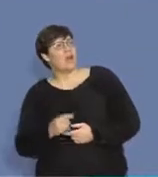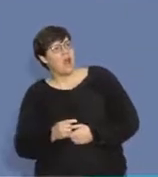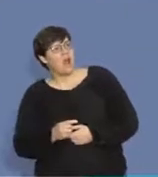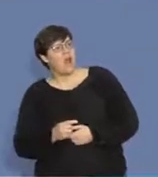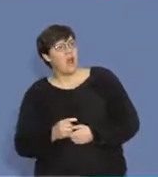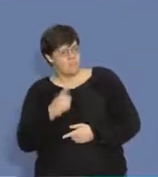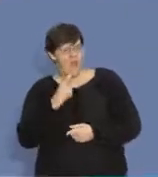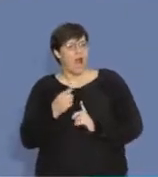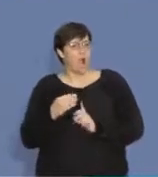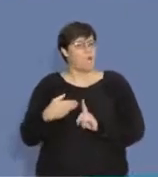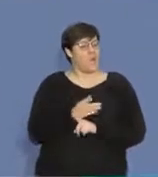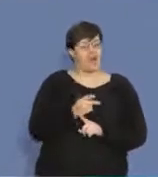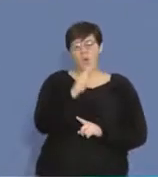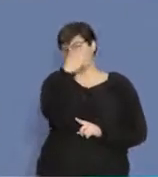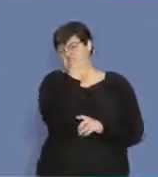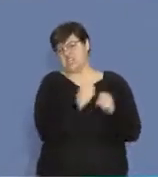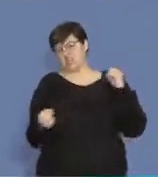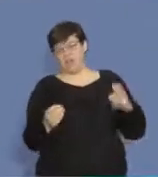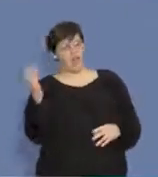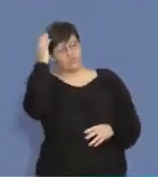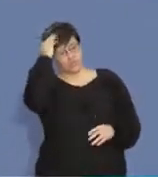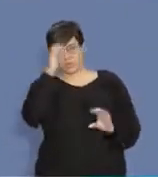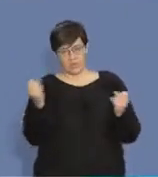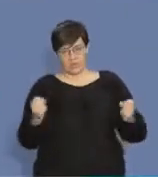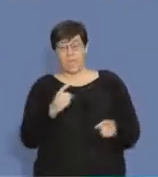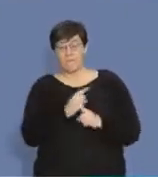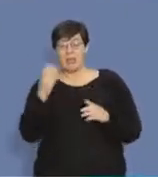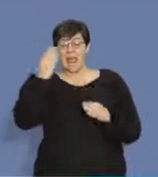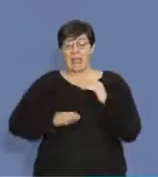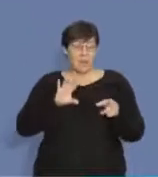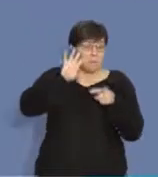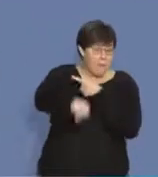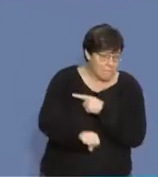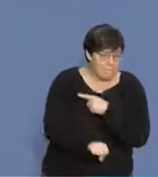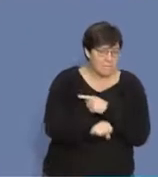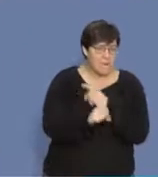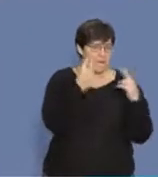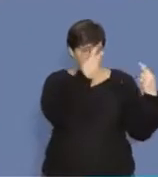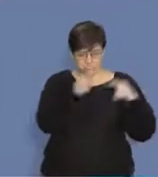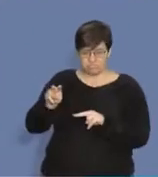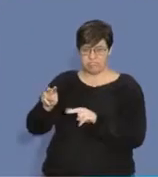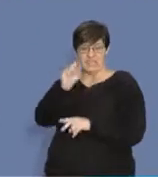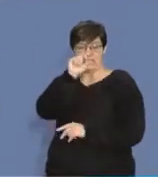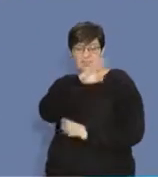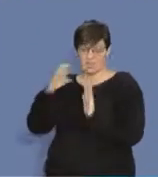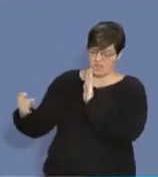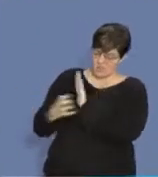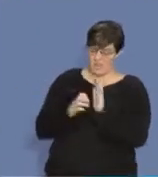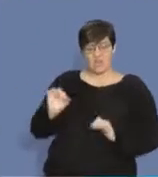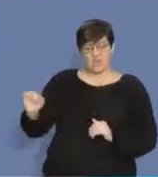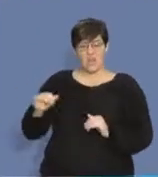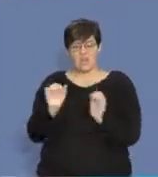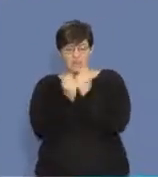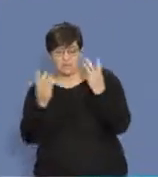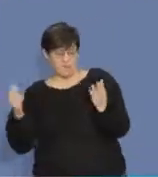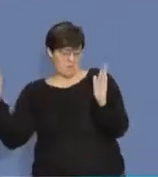you may think you're getting away with it, but at the end of the day, you're going to affect the reputation and its bad publicity, which we don't need.